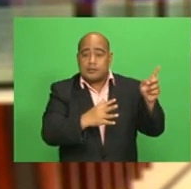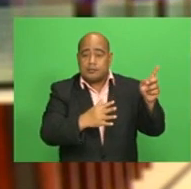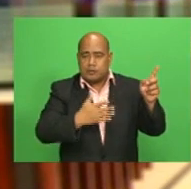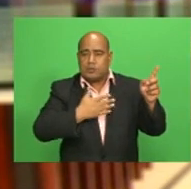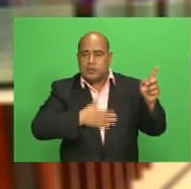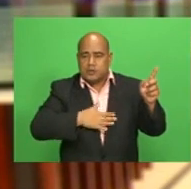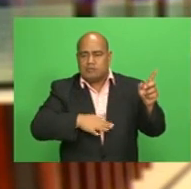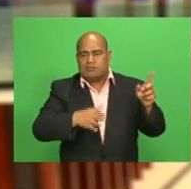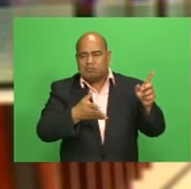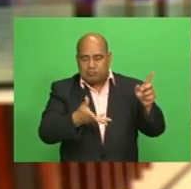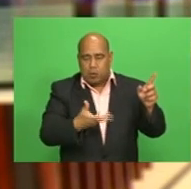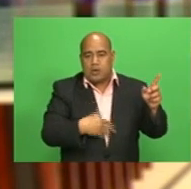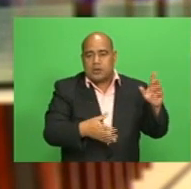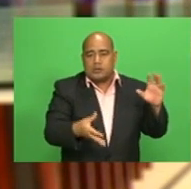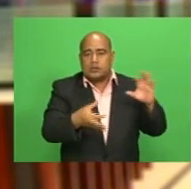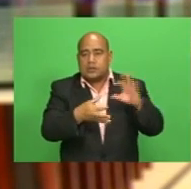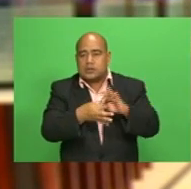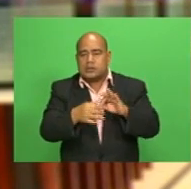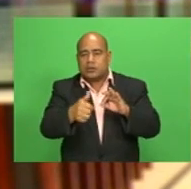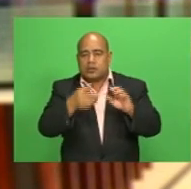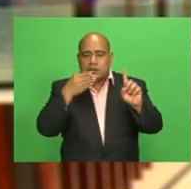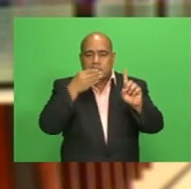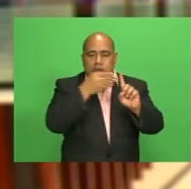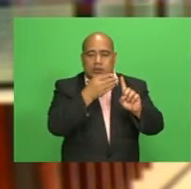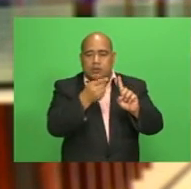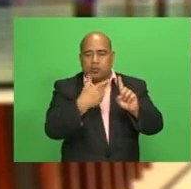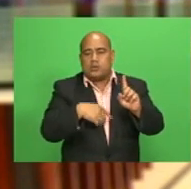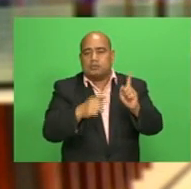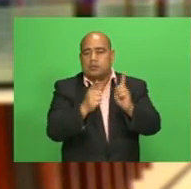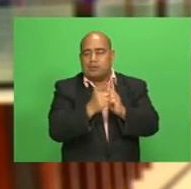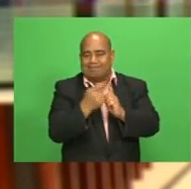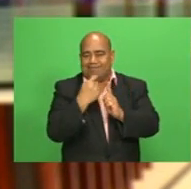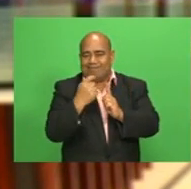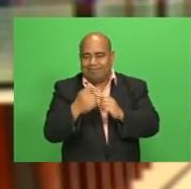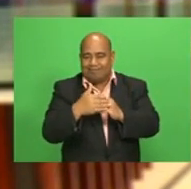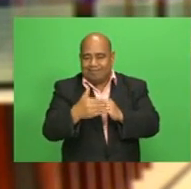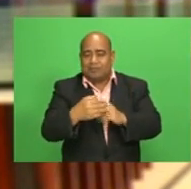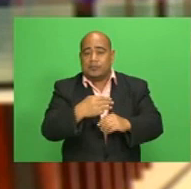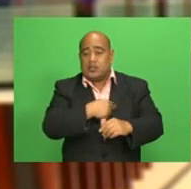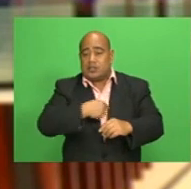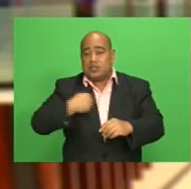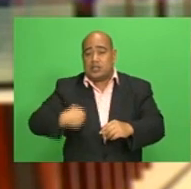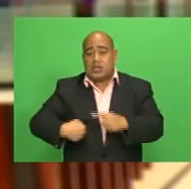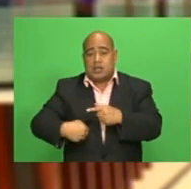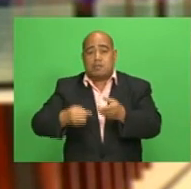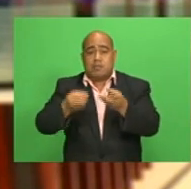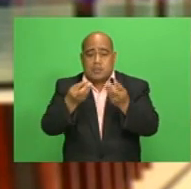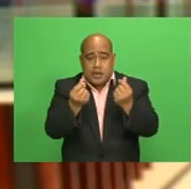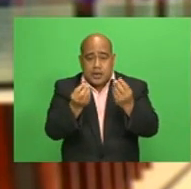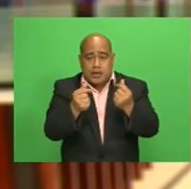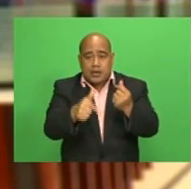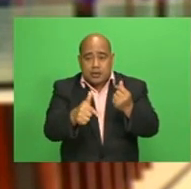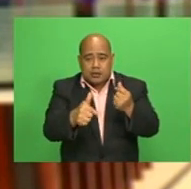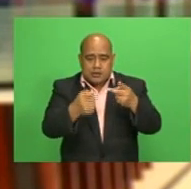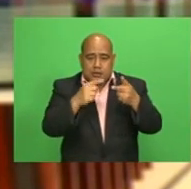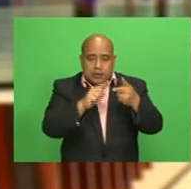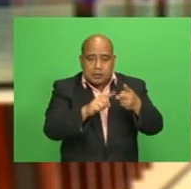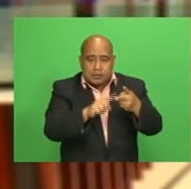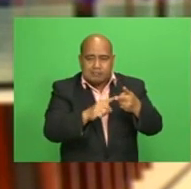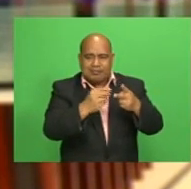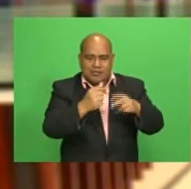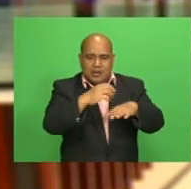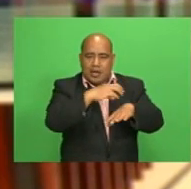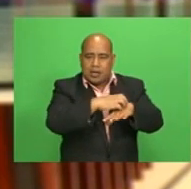policy meeting. The safe haven yen and Swiss franc both strengthened as the dollar dipped for a second straight day this week. Tomorrow, the US Federal Reserve